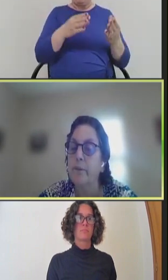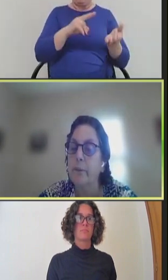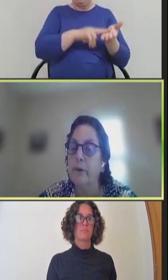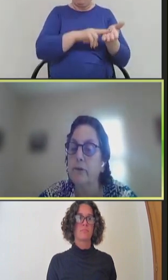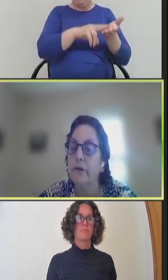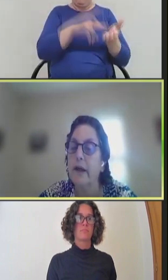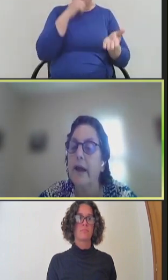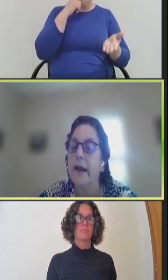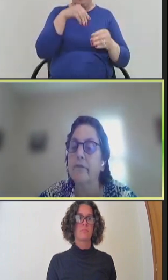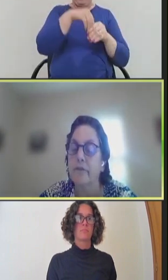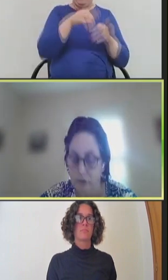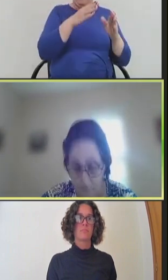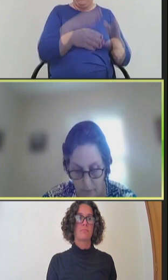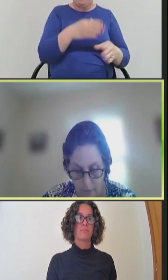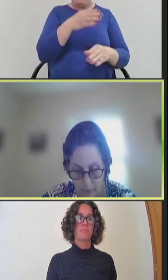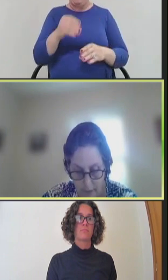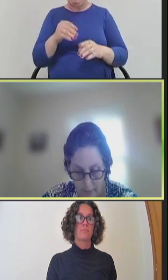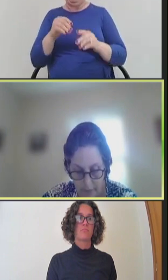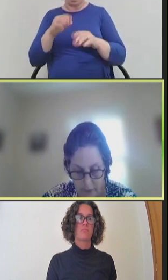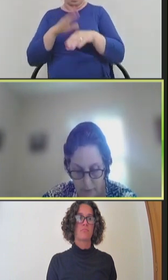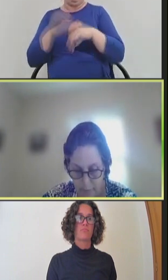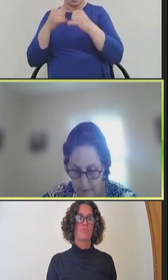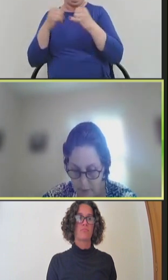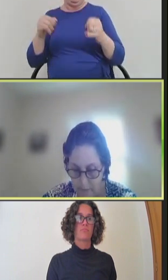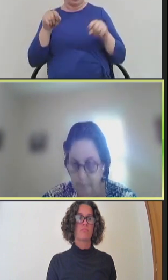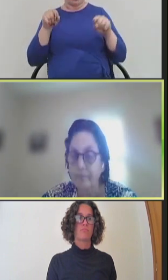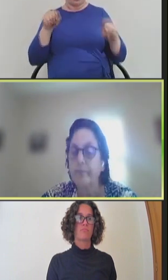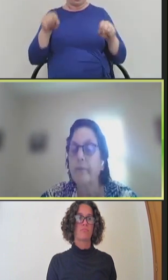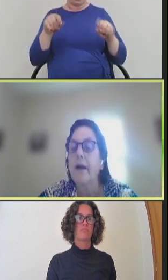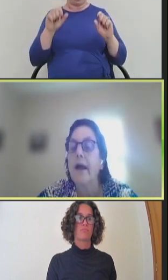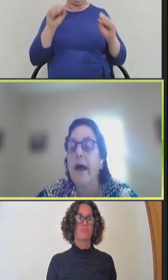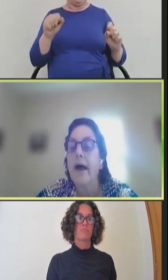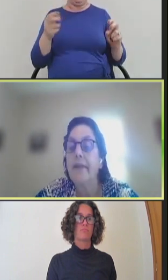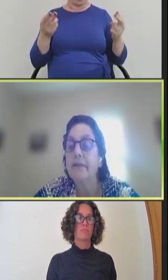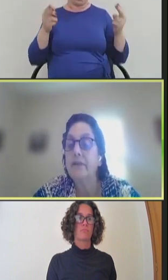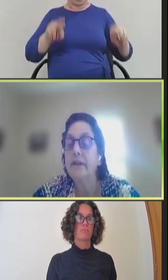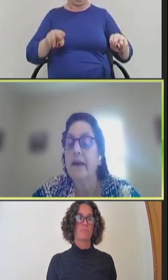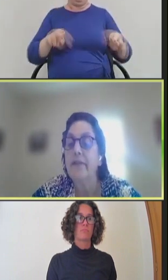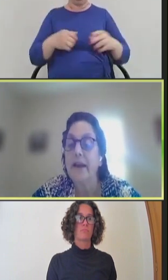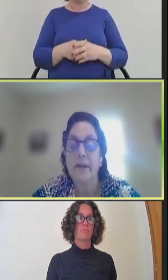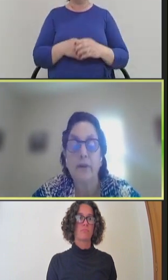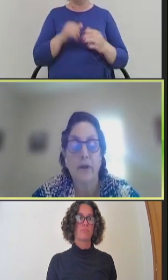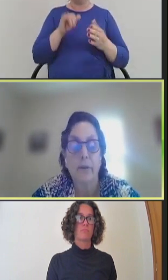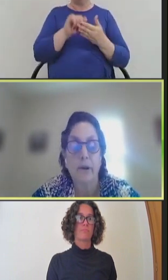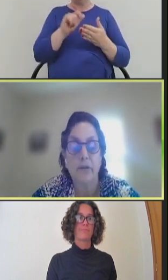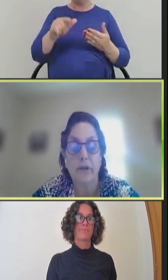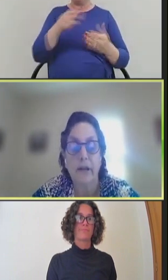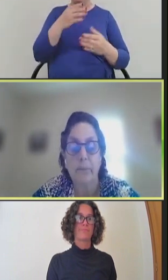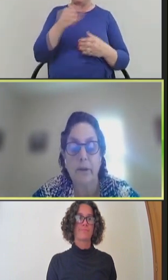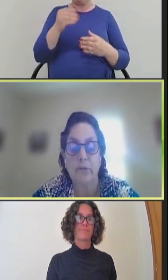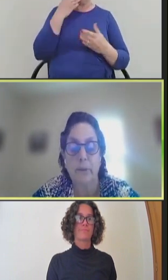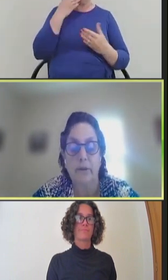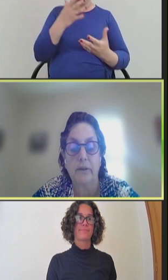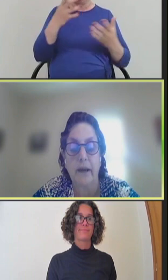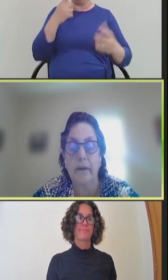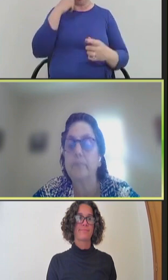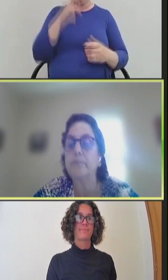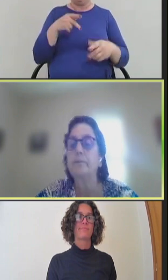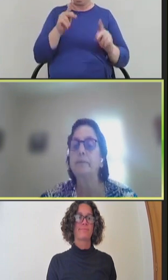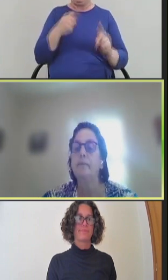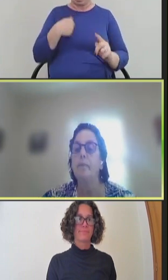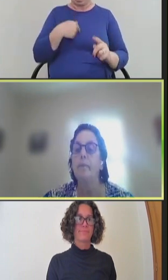for in-person and virtual participation. And that's it. And thank you very much for letting me speak